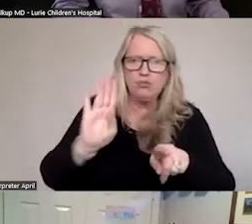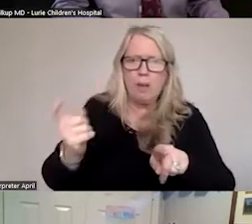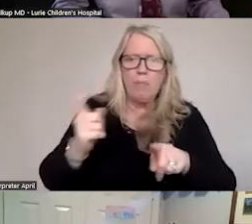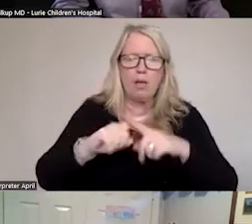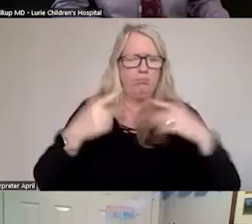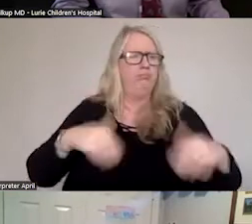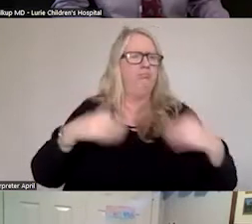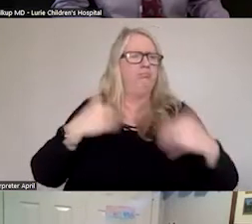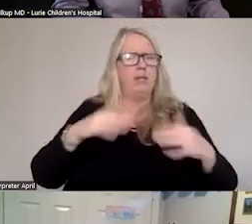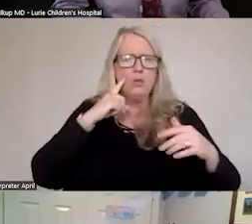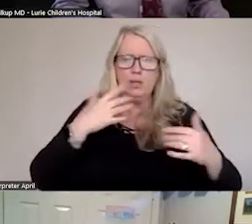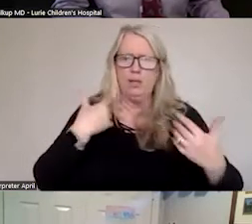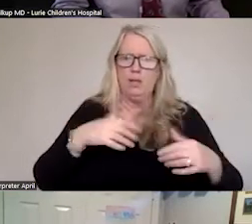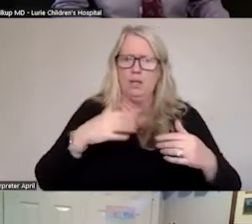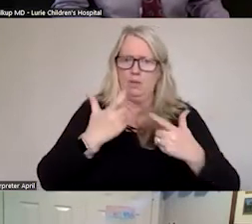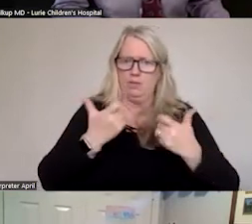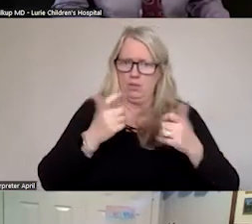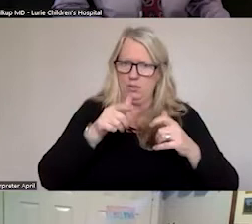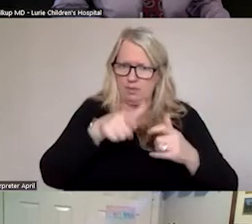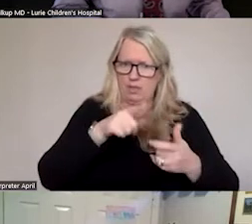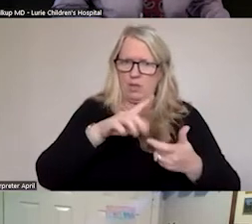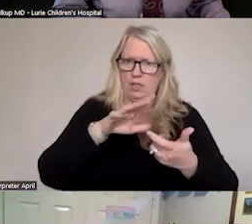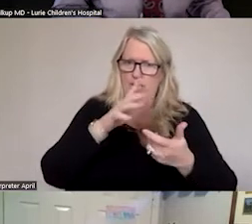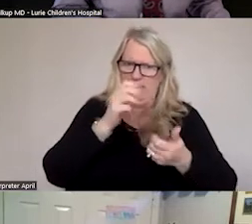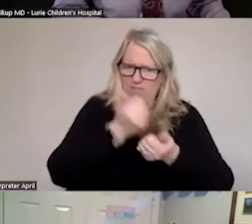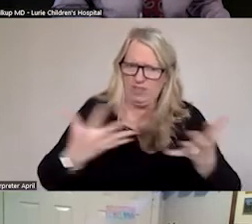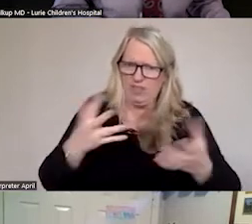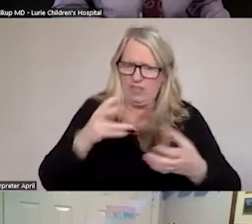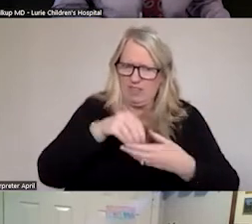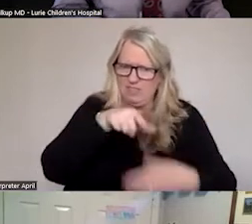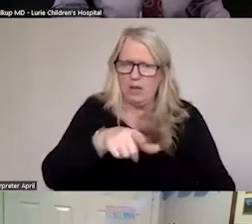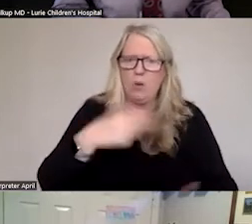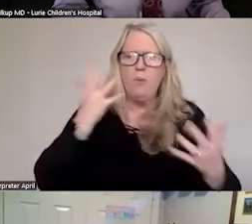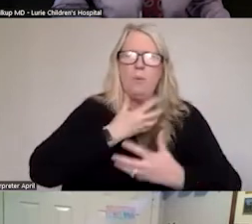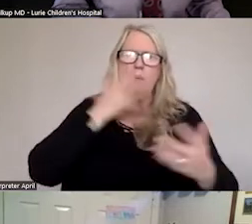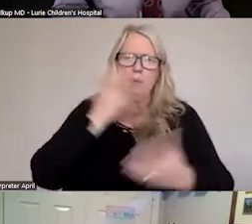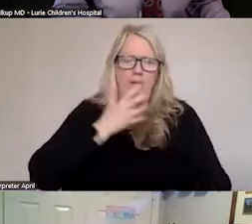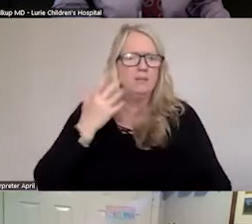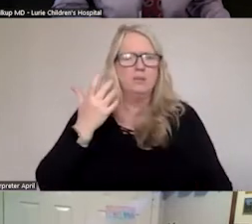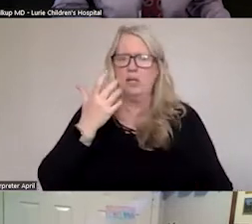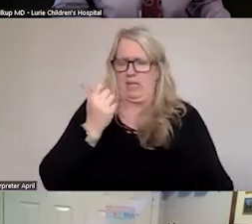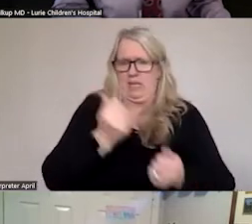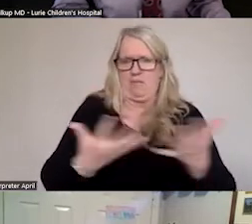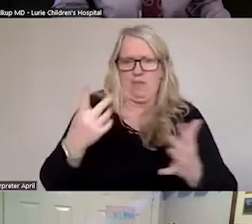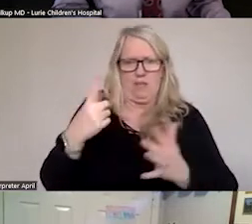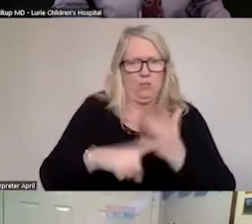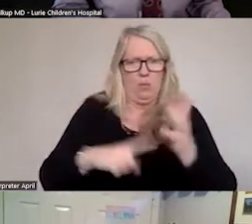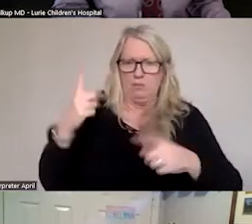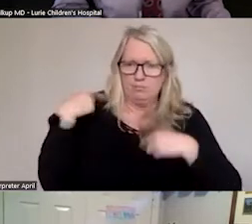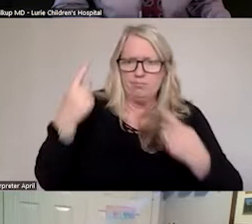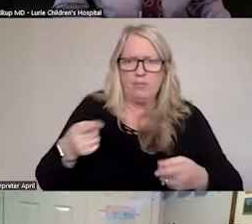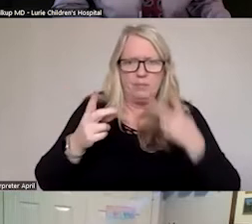us without us. You put them in the middle of everything that you're doing. And all we've seen is that that has